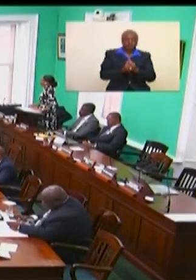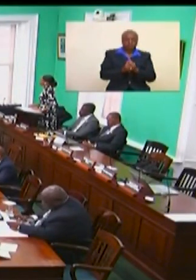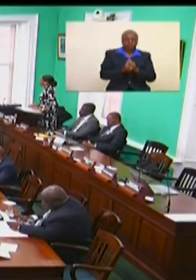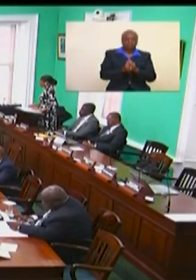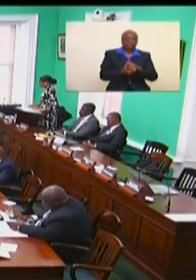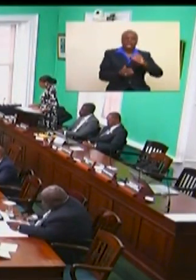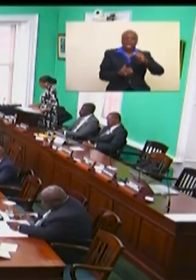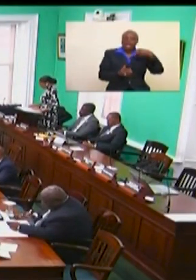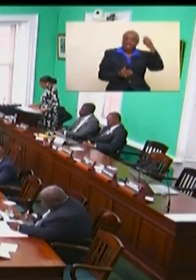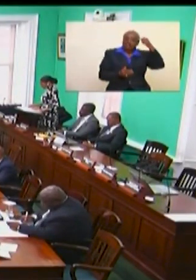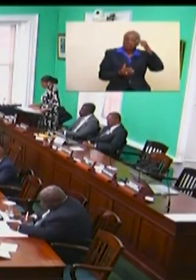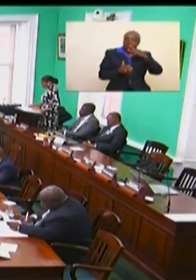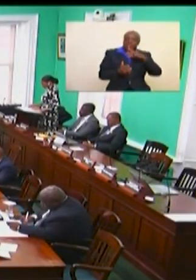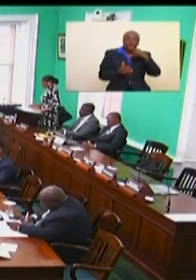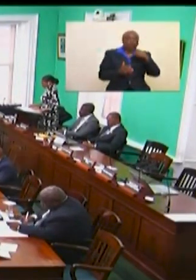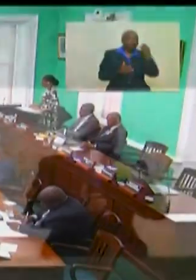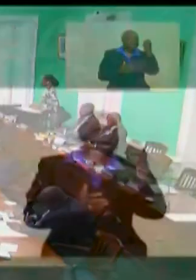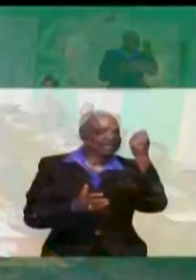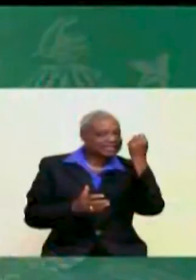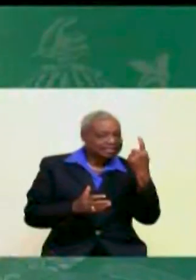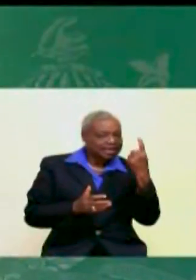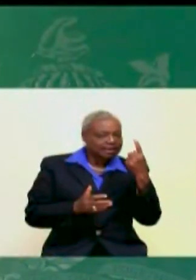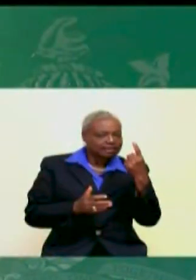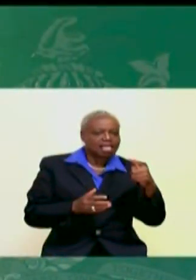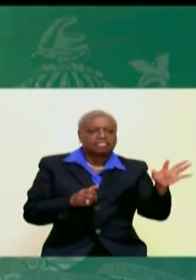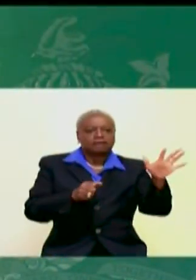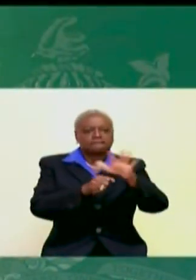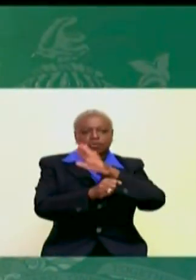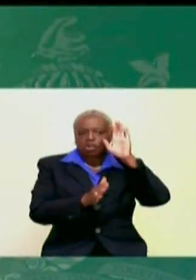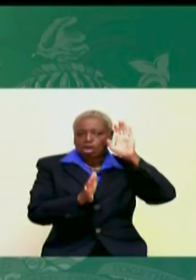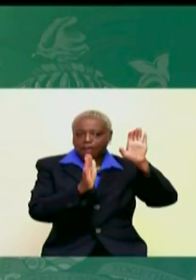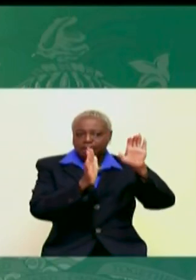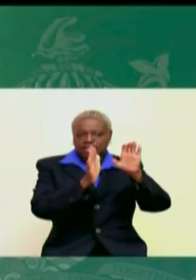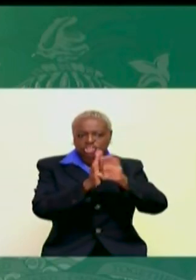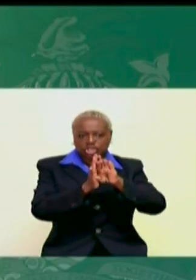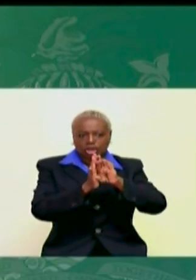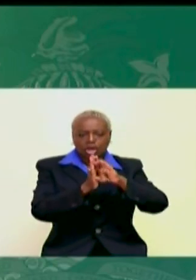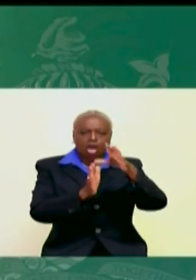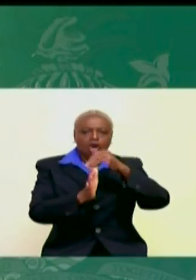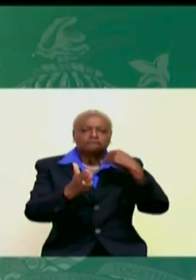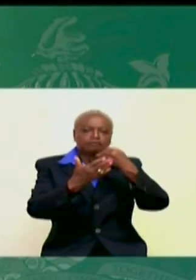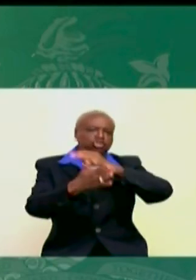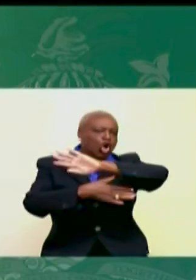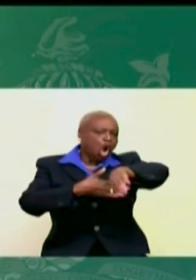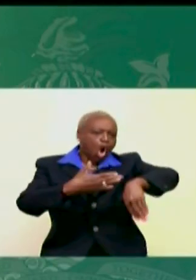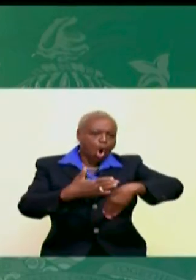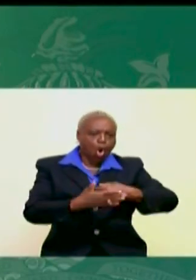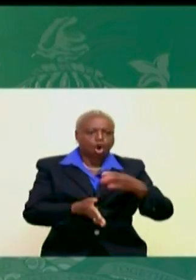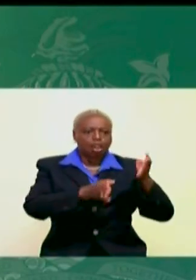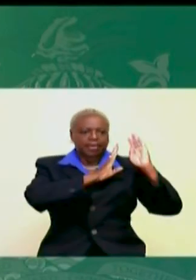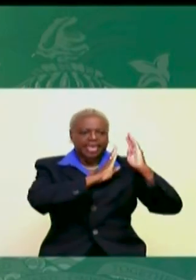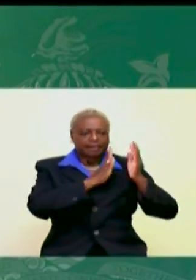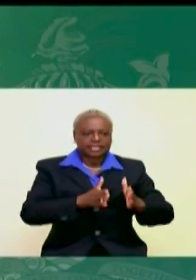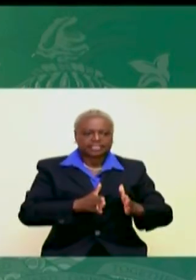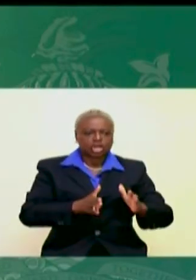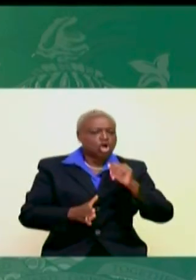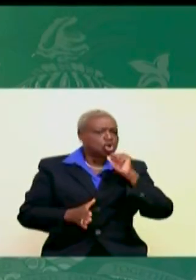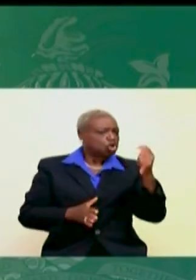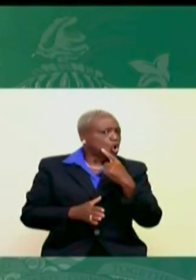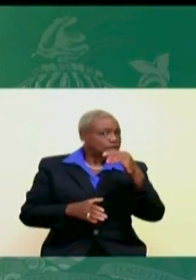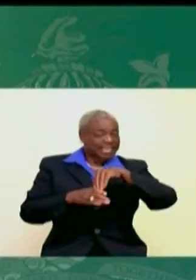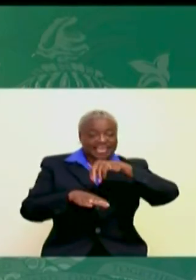A government who understands the full picture of reaching all Bahamians, not just in